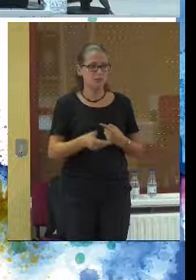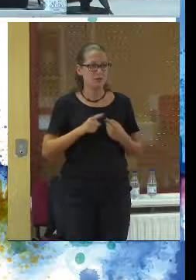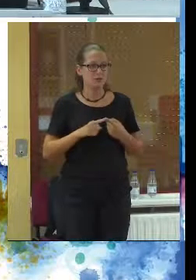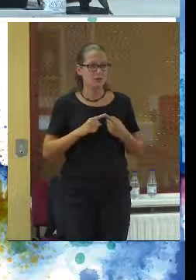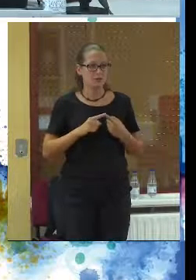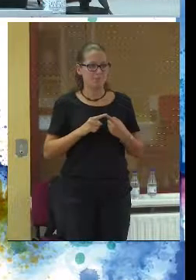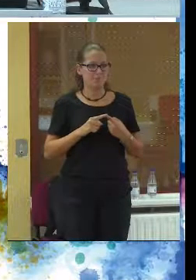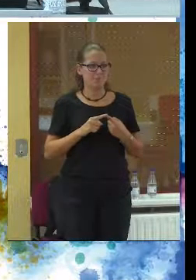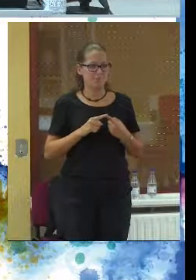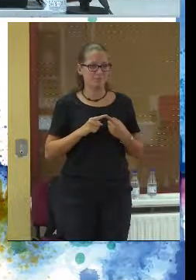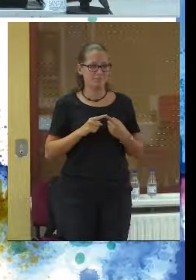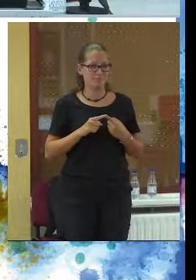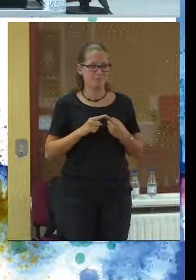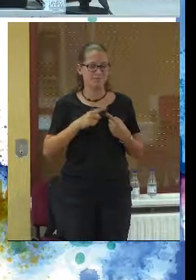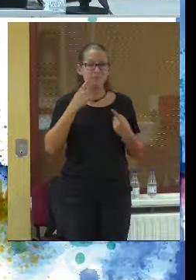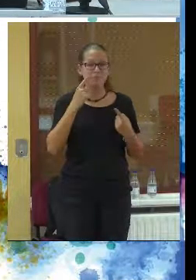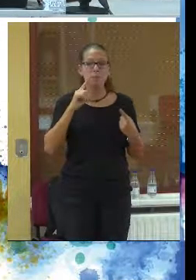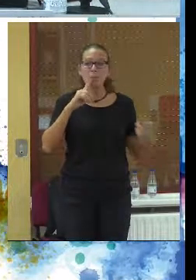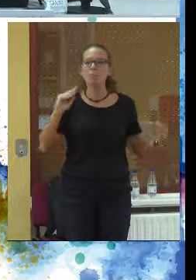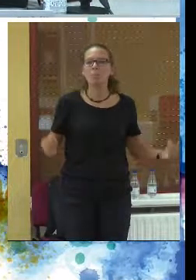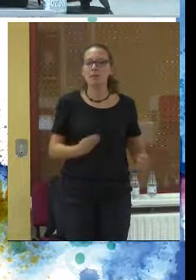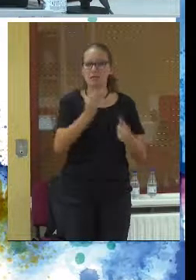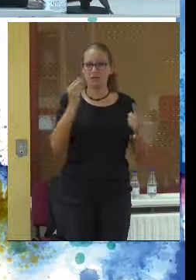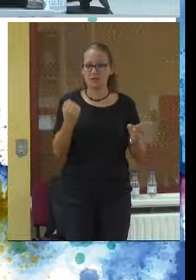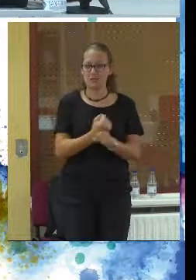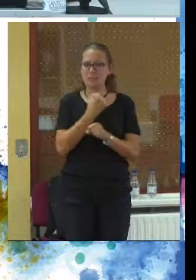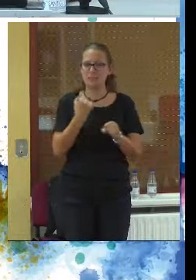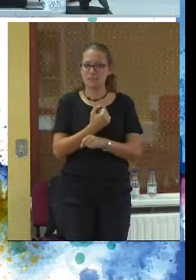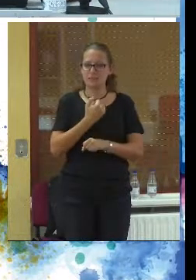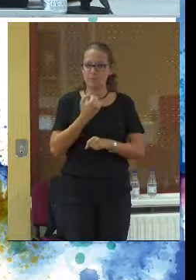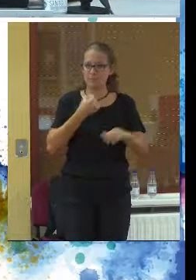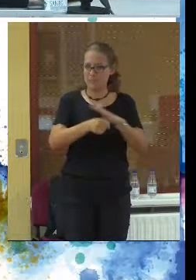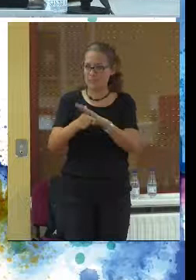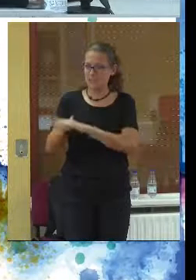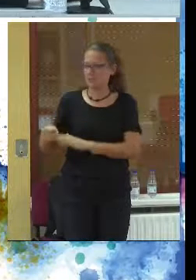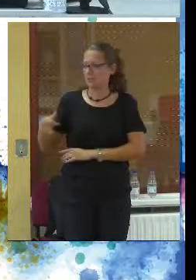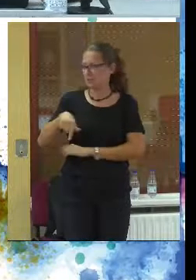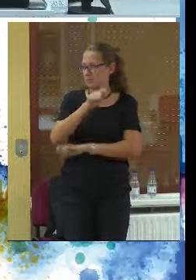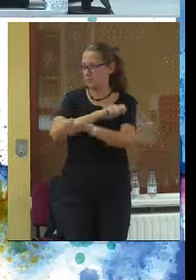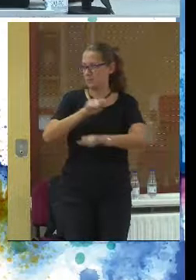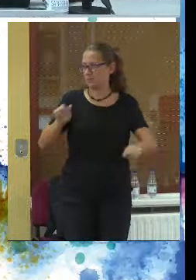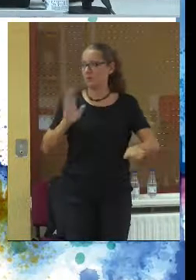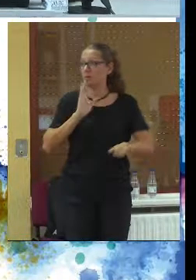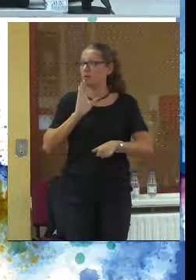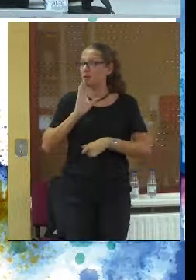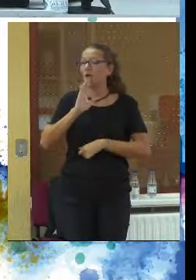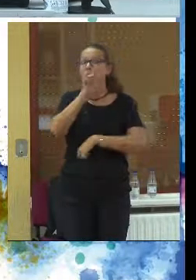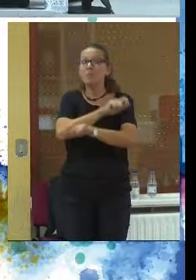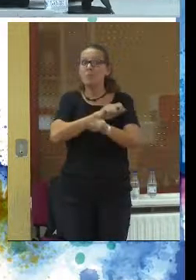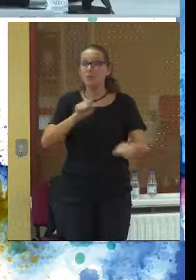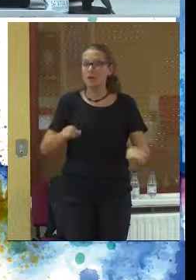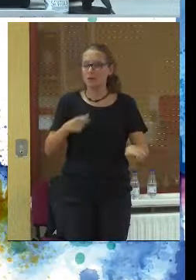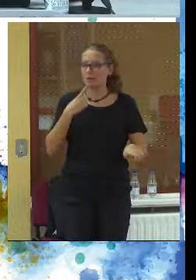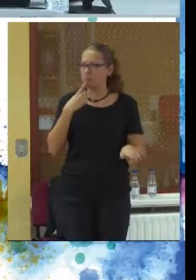of all was improving the employability of our persons who